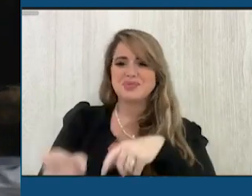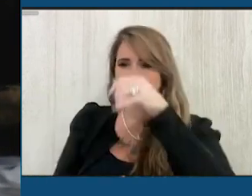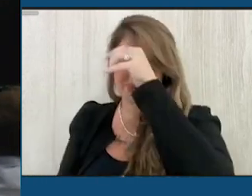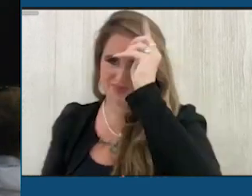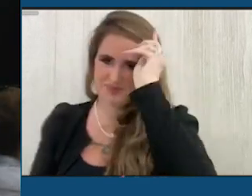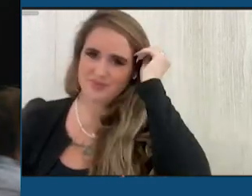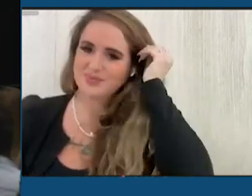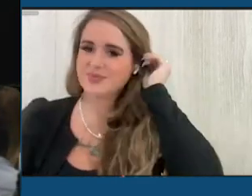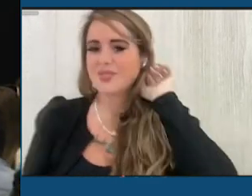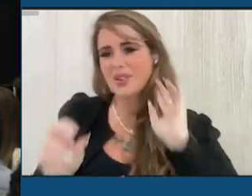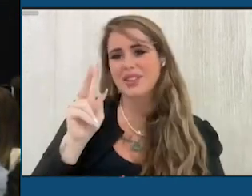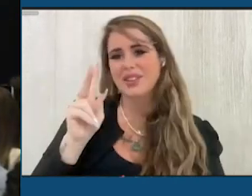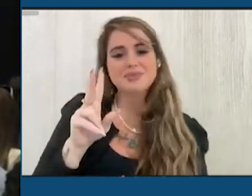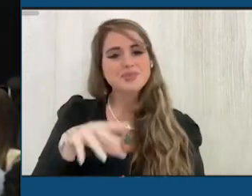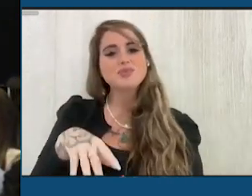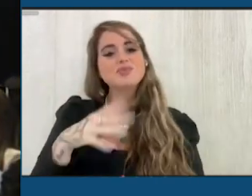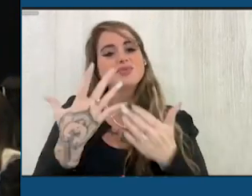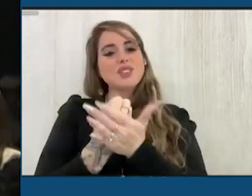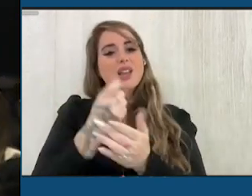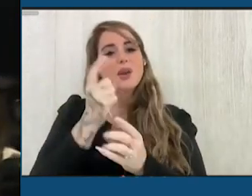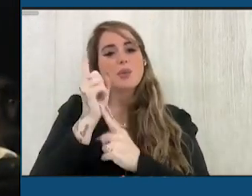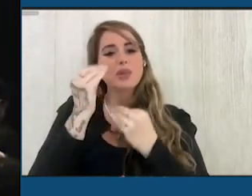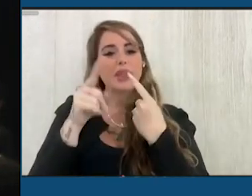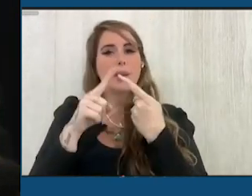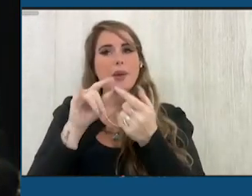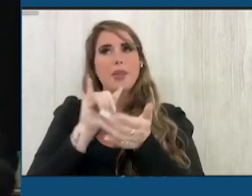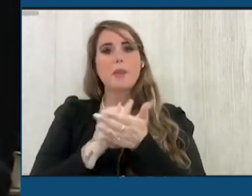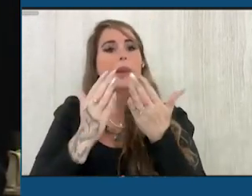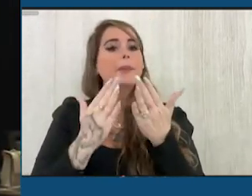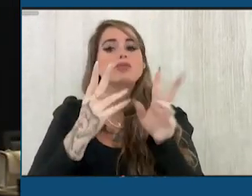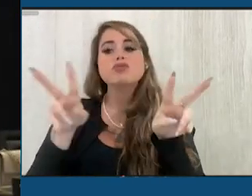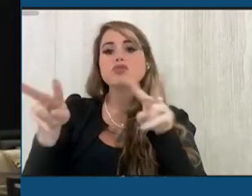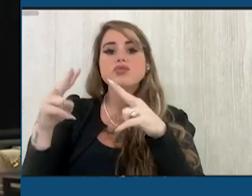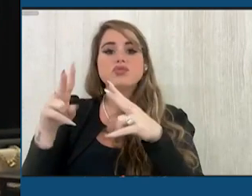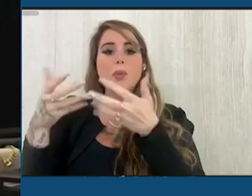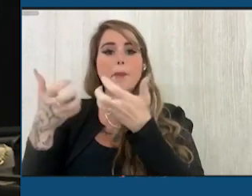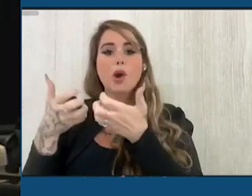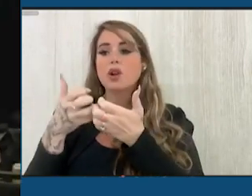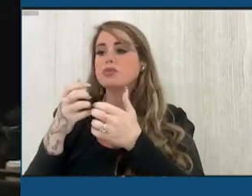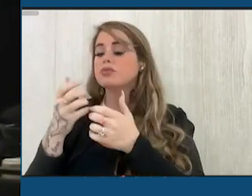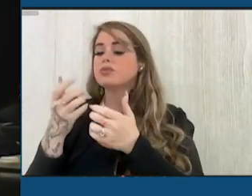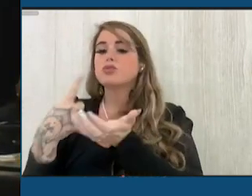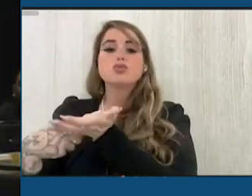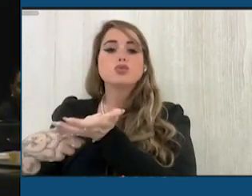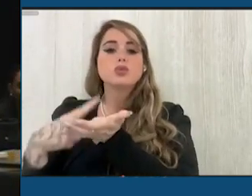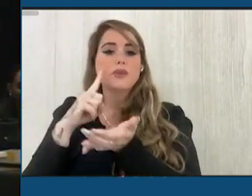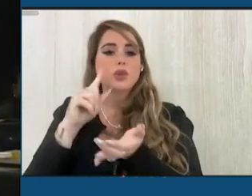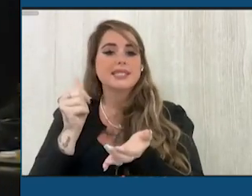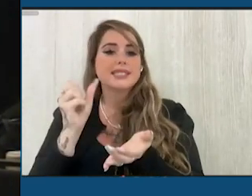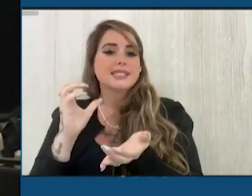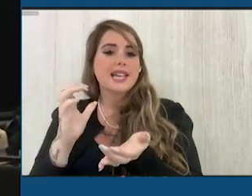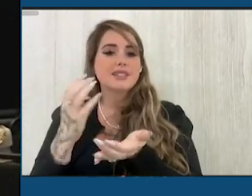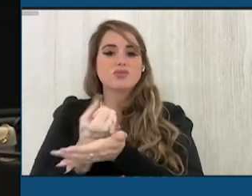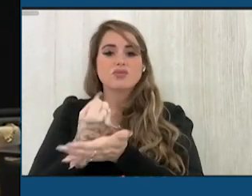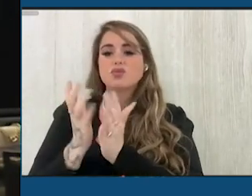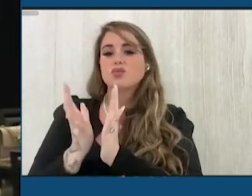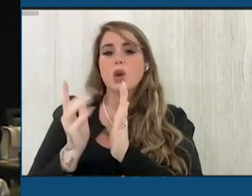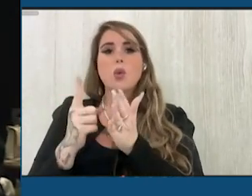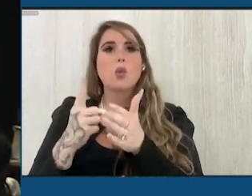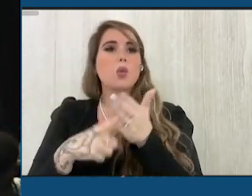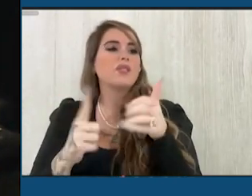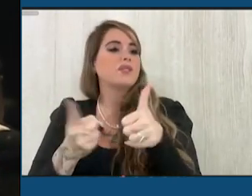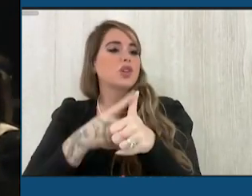Okay. Just take a moment and think about that. Maybe turn to a partner and you're going to give you 10 seconds to do that. Just 10 seconds with a partner. What's the first thing that comes